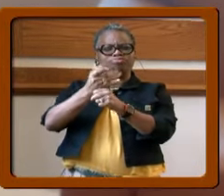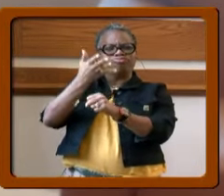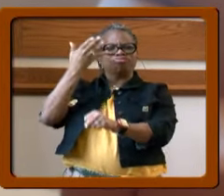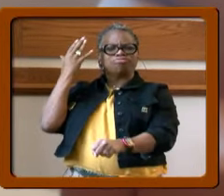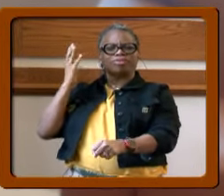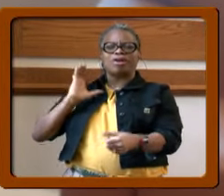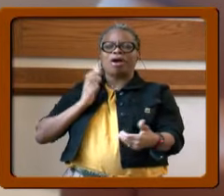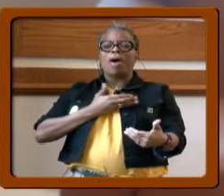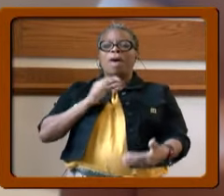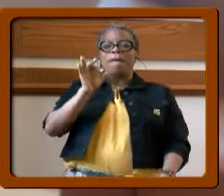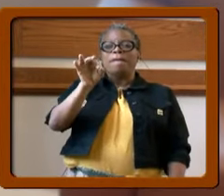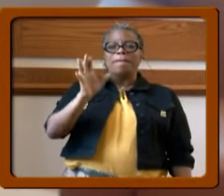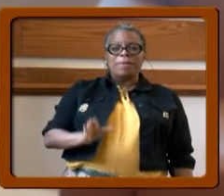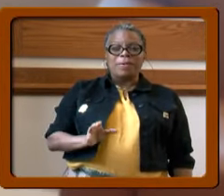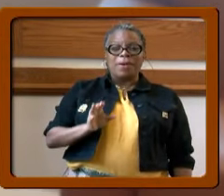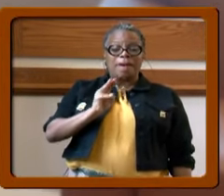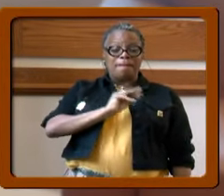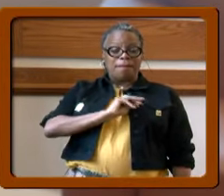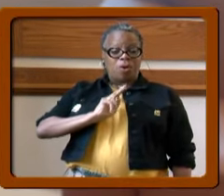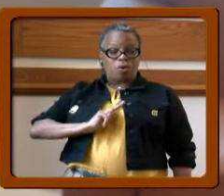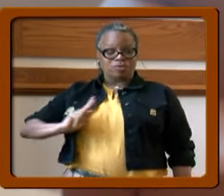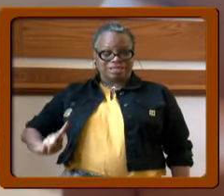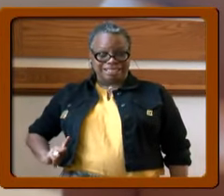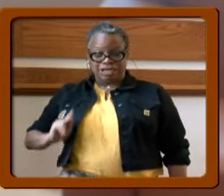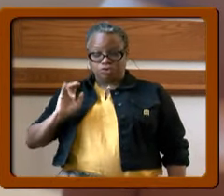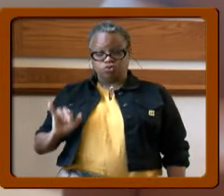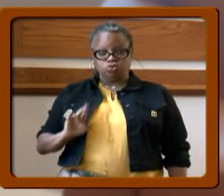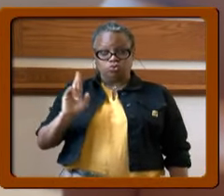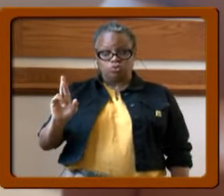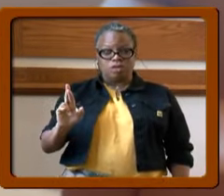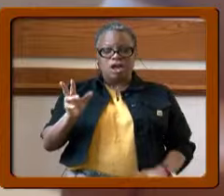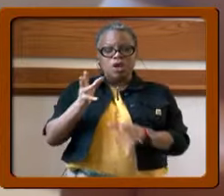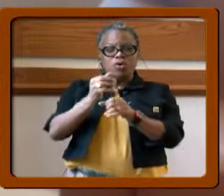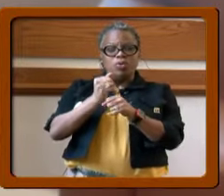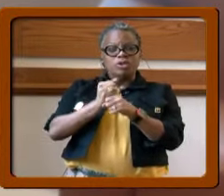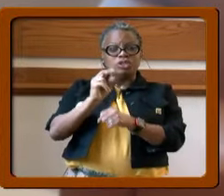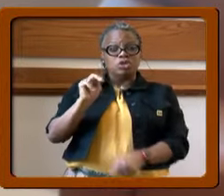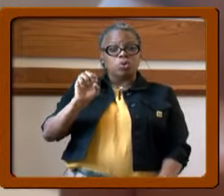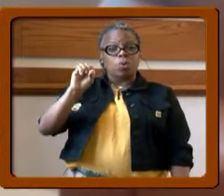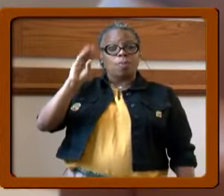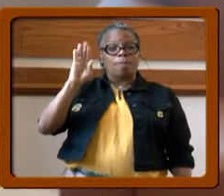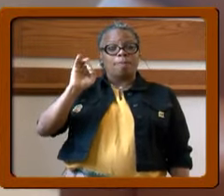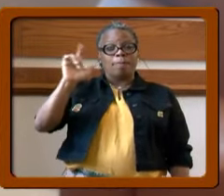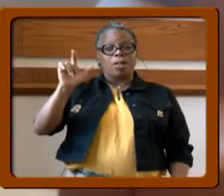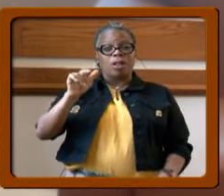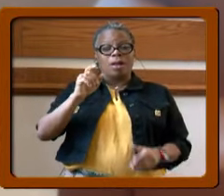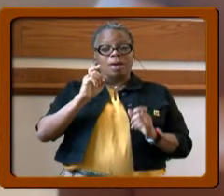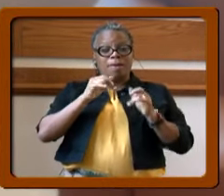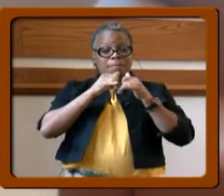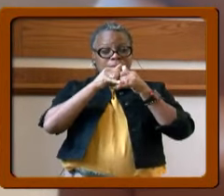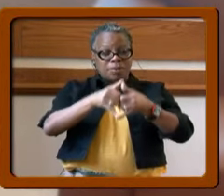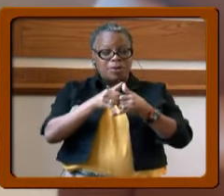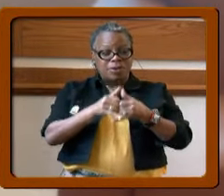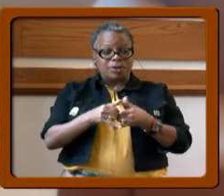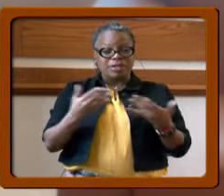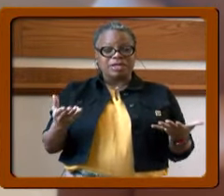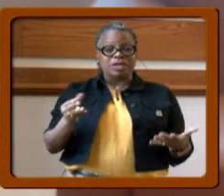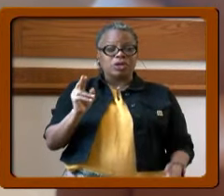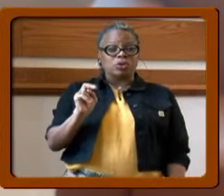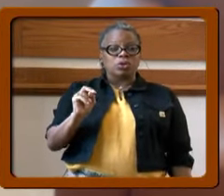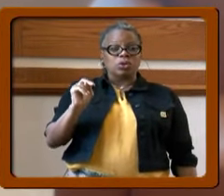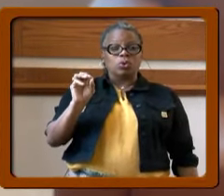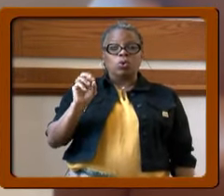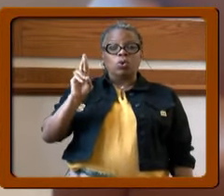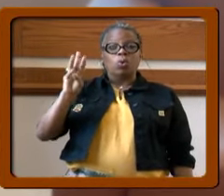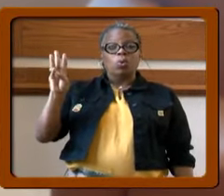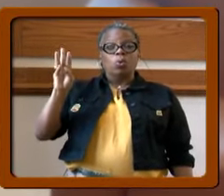our pastor, the Reverend Dr. Martin Luther King Jr., received the Nobel Peace Prize in Oslo, Norway. But